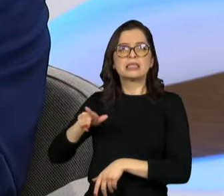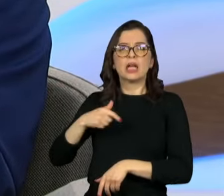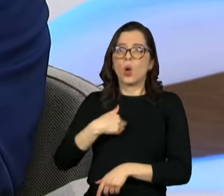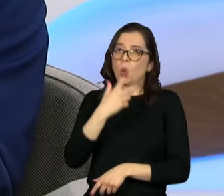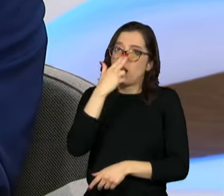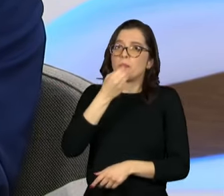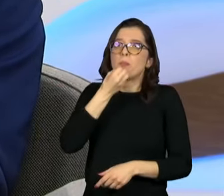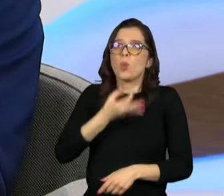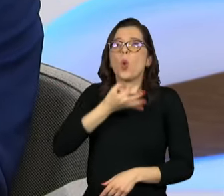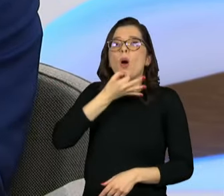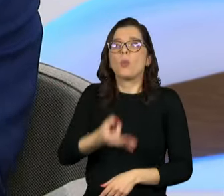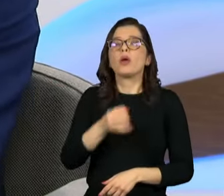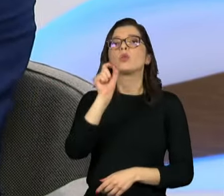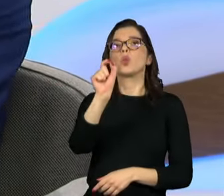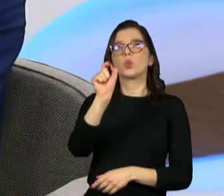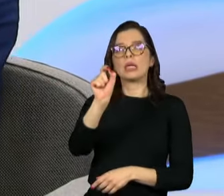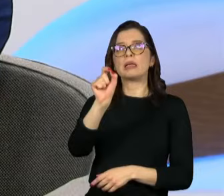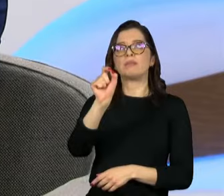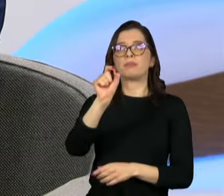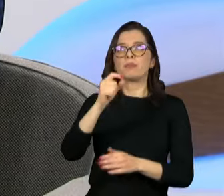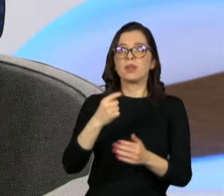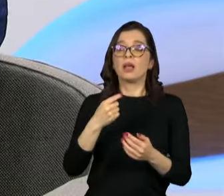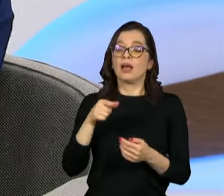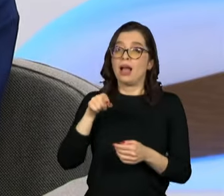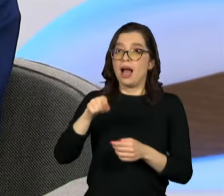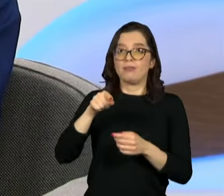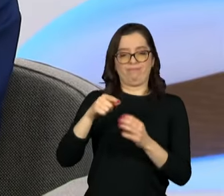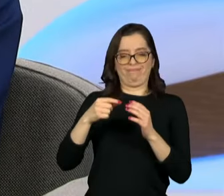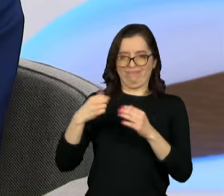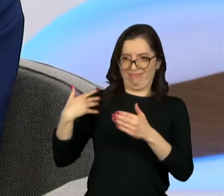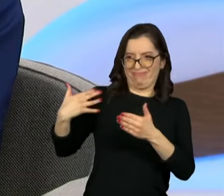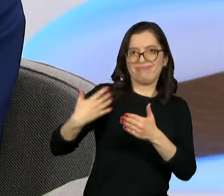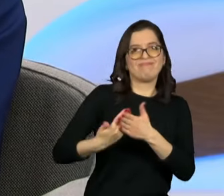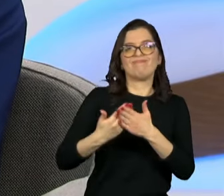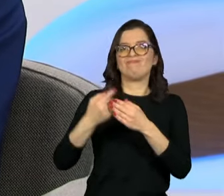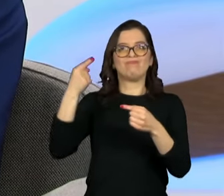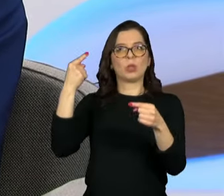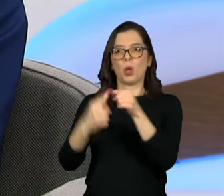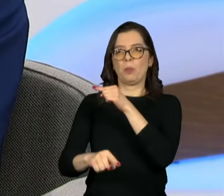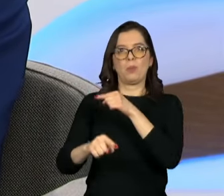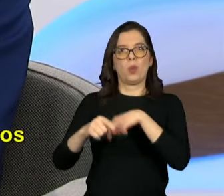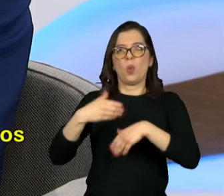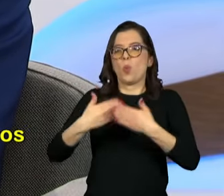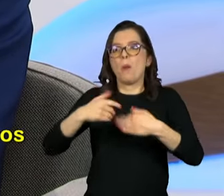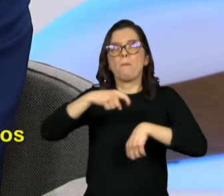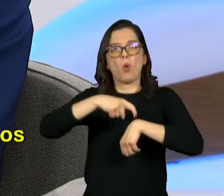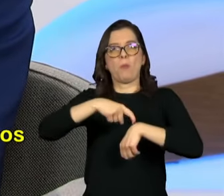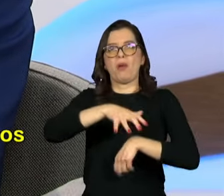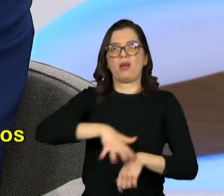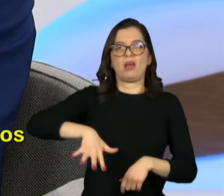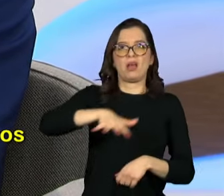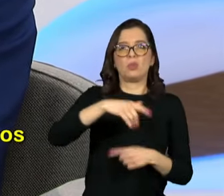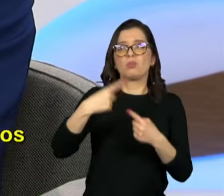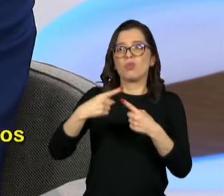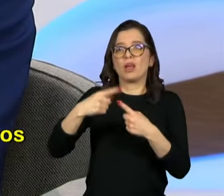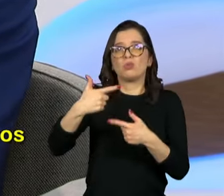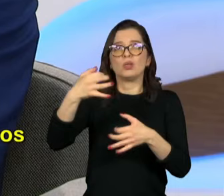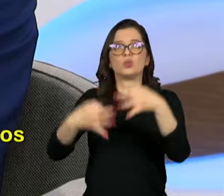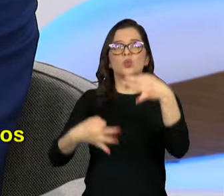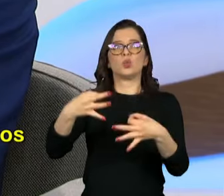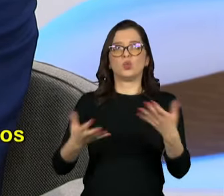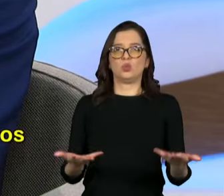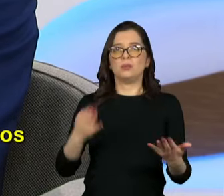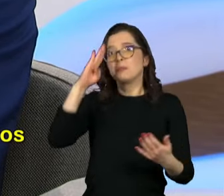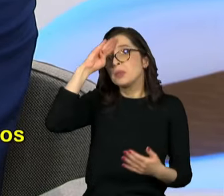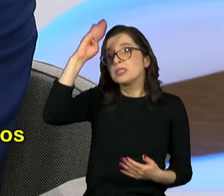good argument up to a point. But what it ruled out was any argument about remedying the